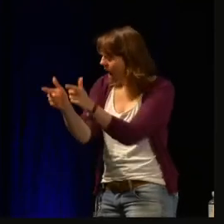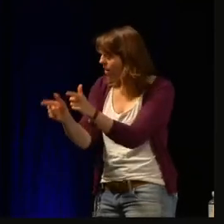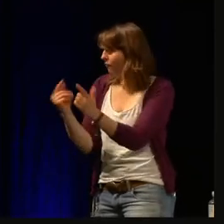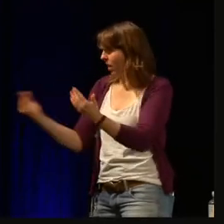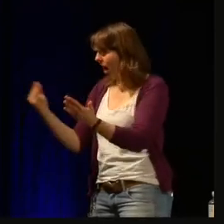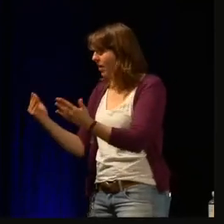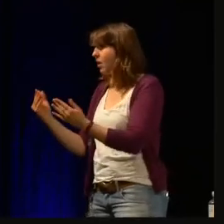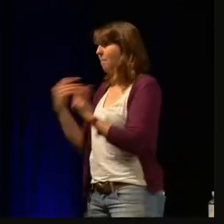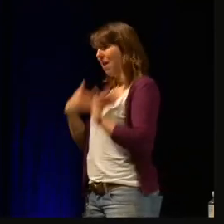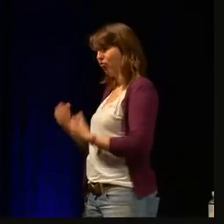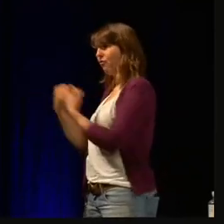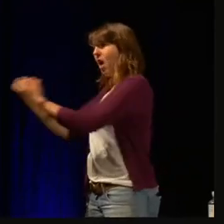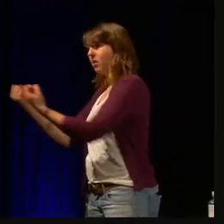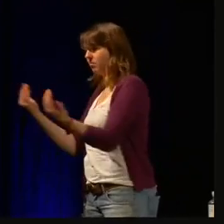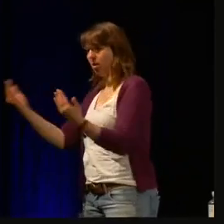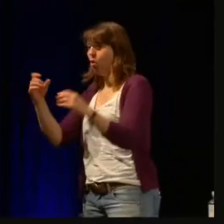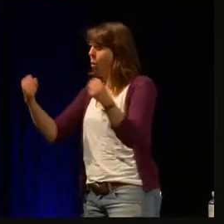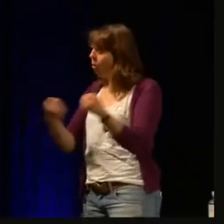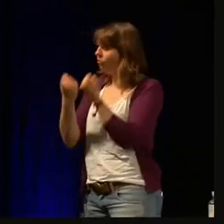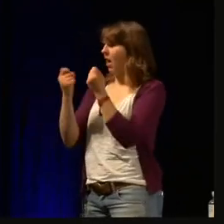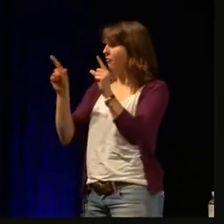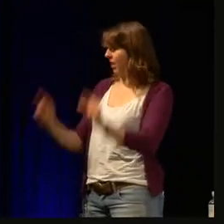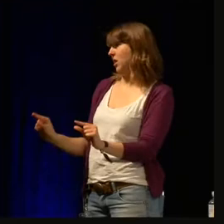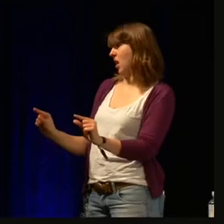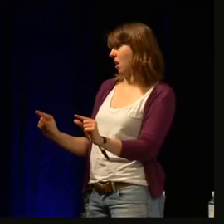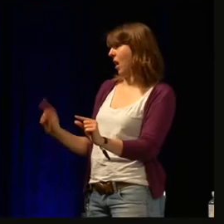doesn't kill more humans than a human driver.